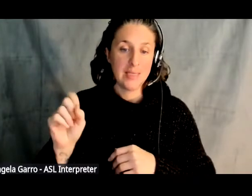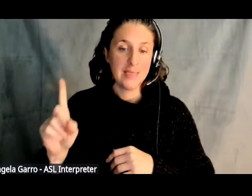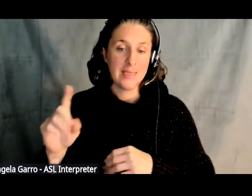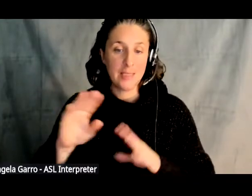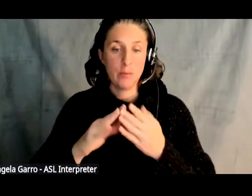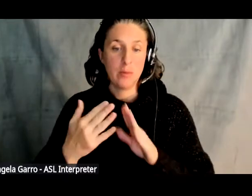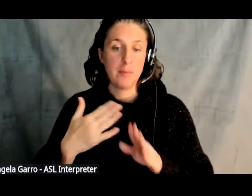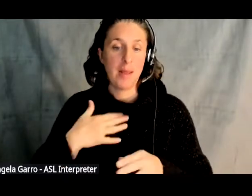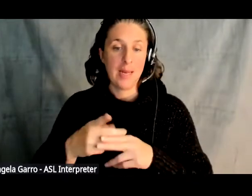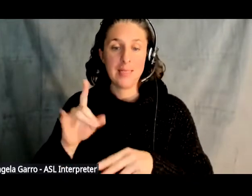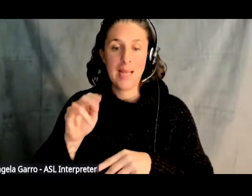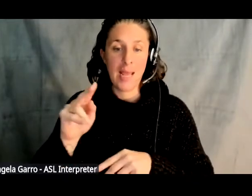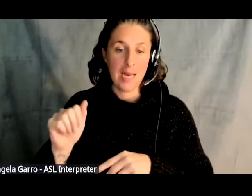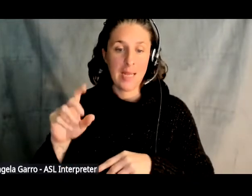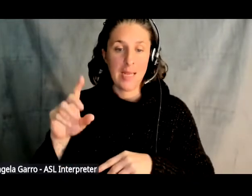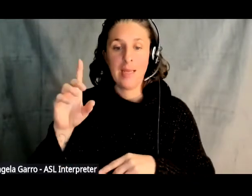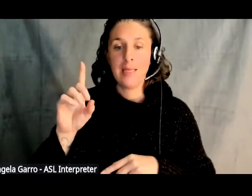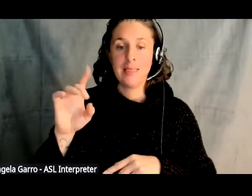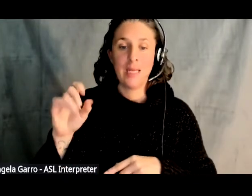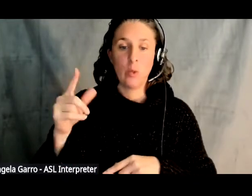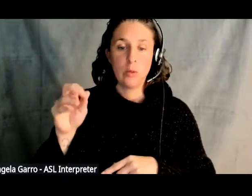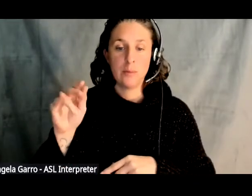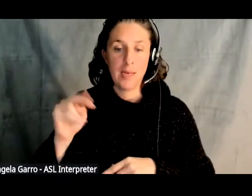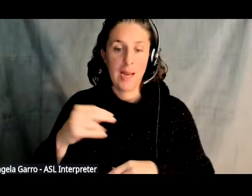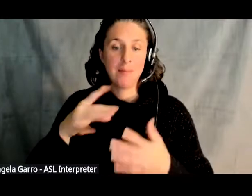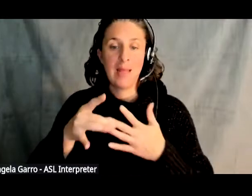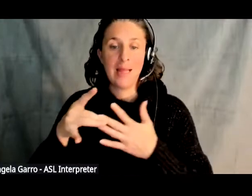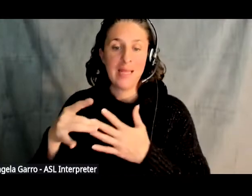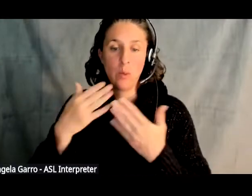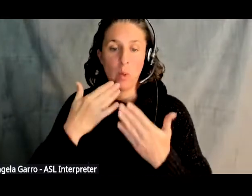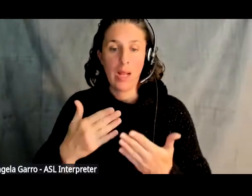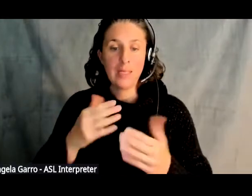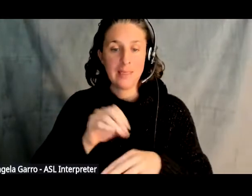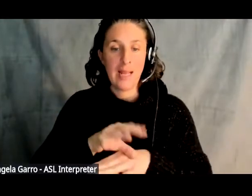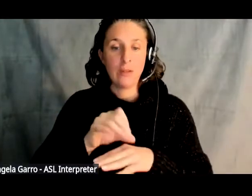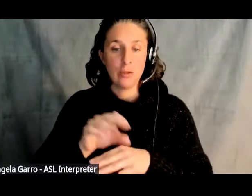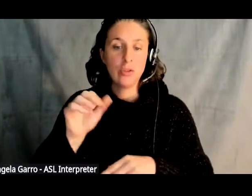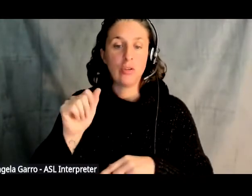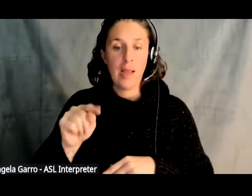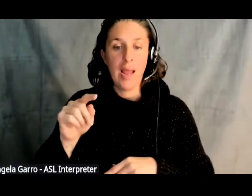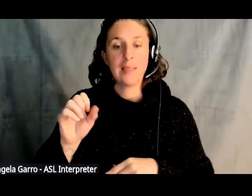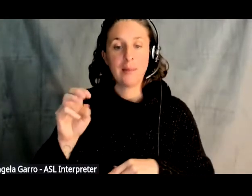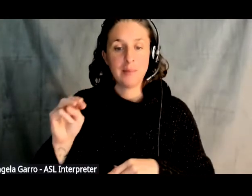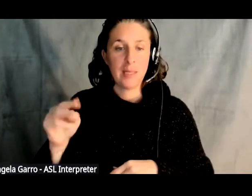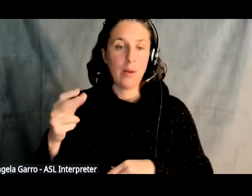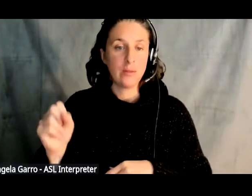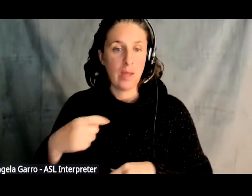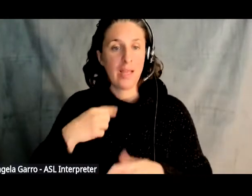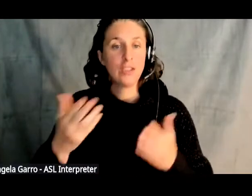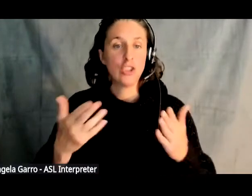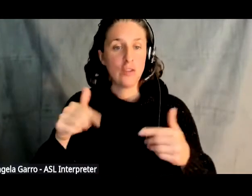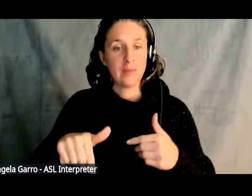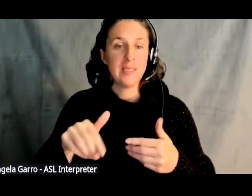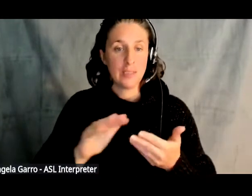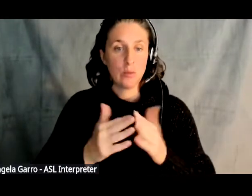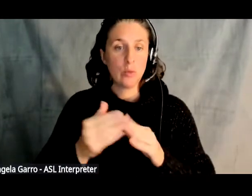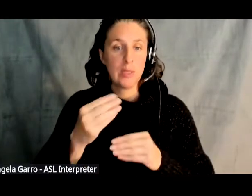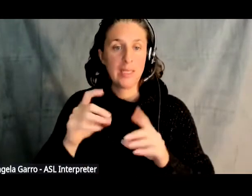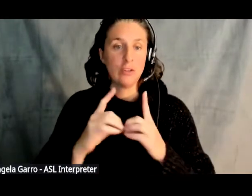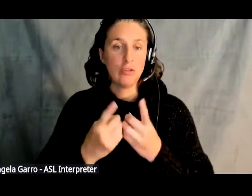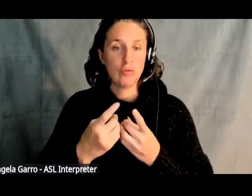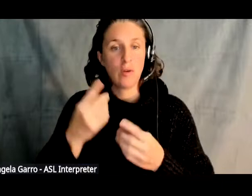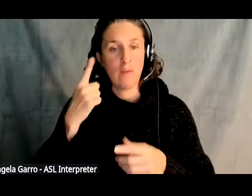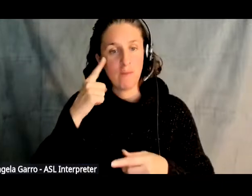de Guzman, and I'm the lead wellness counselor at San Mateo High School. I've served this community and district for almost 18 years in